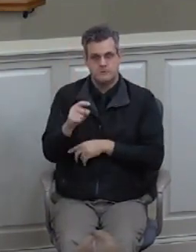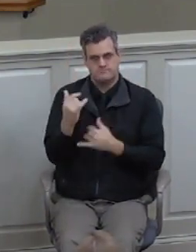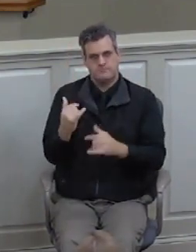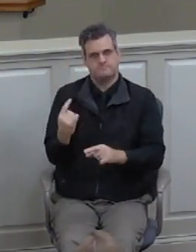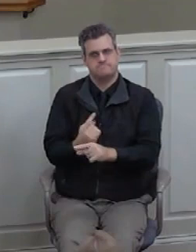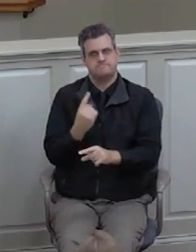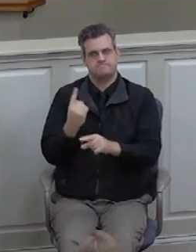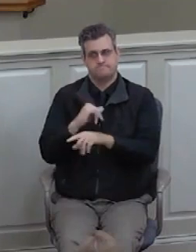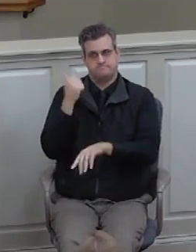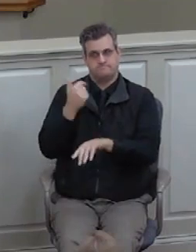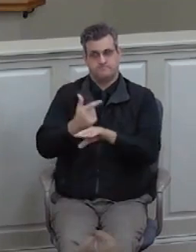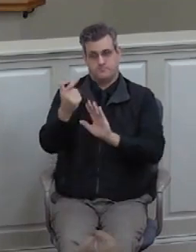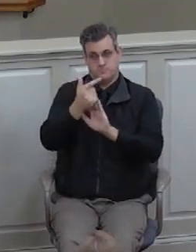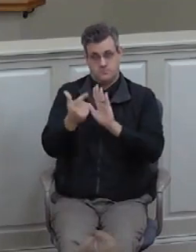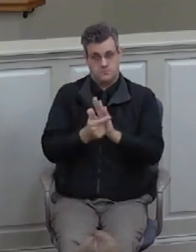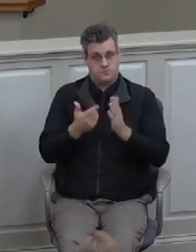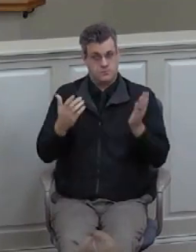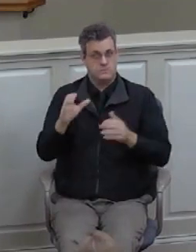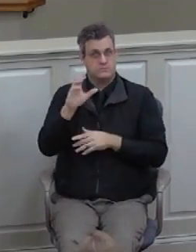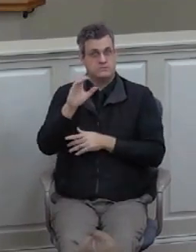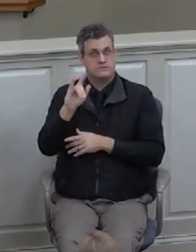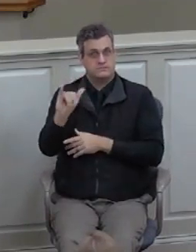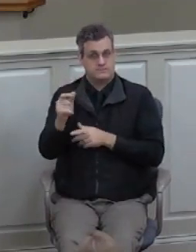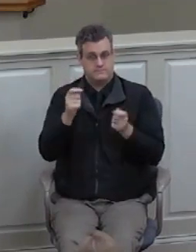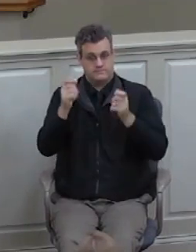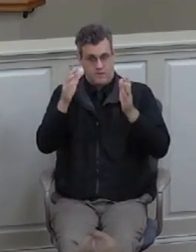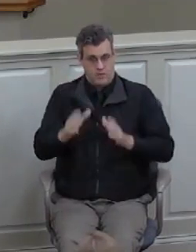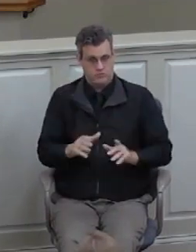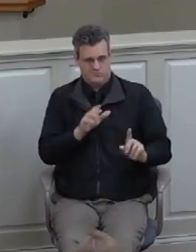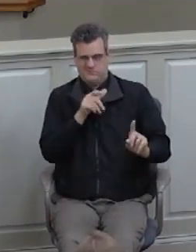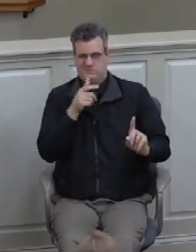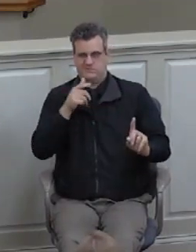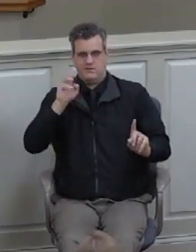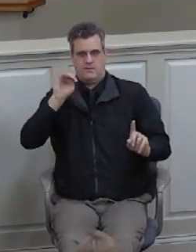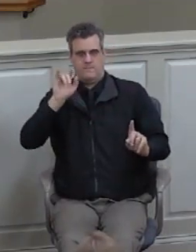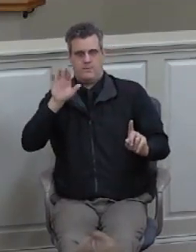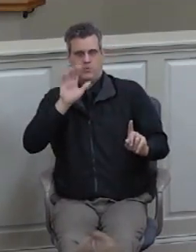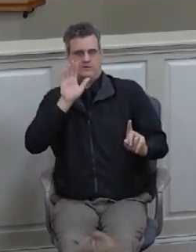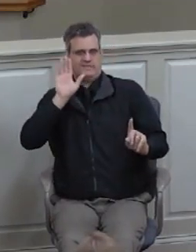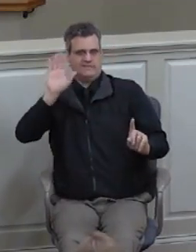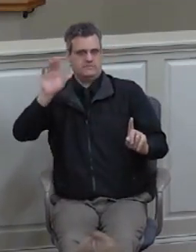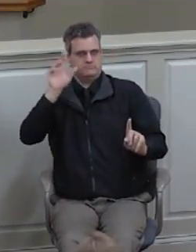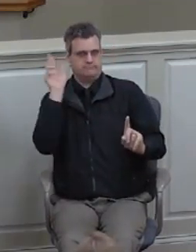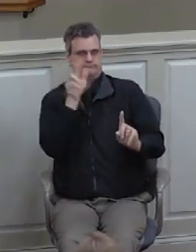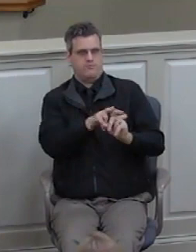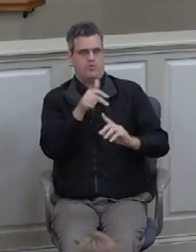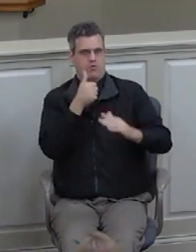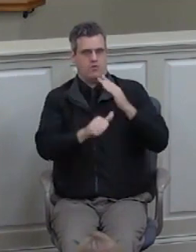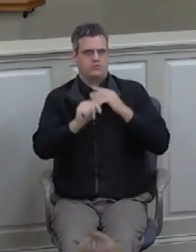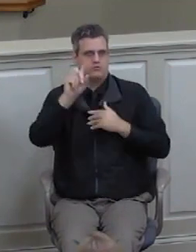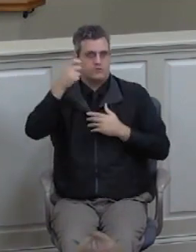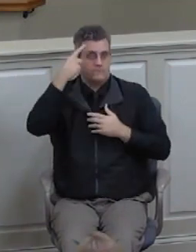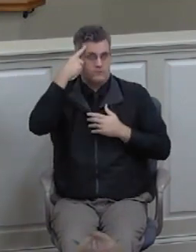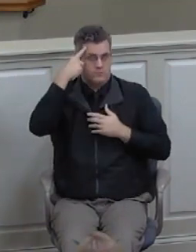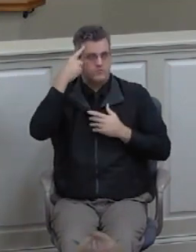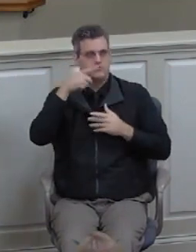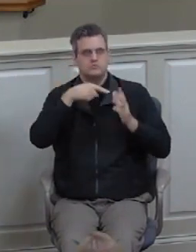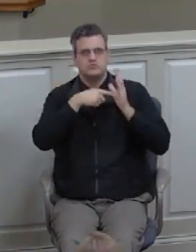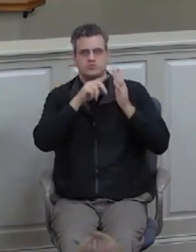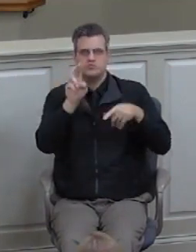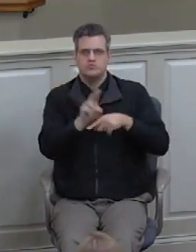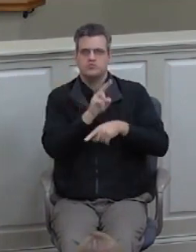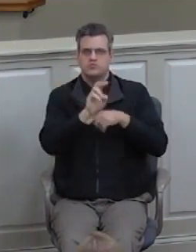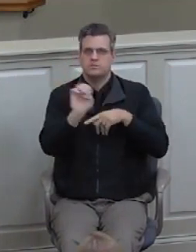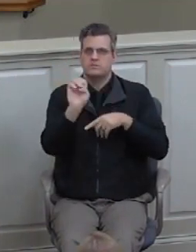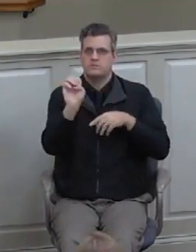by ordinance that the city manager is the mayor's proper designee under the city manager form of government to exercise emergency powers